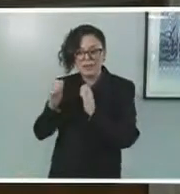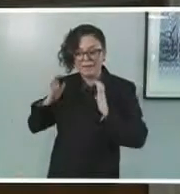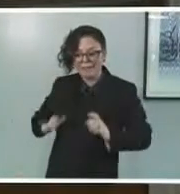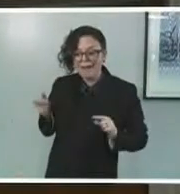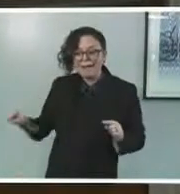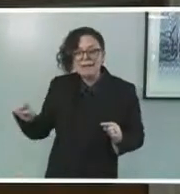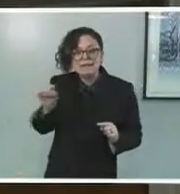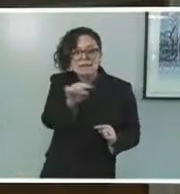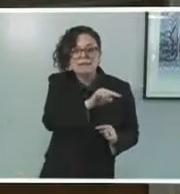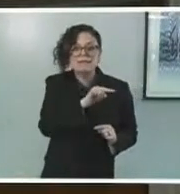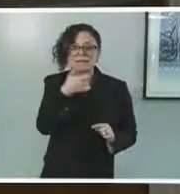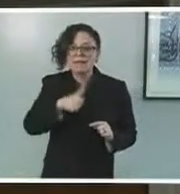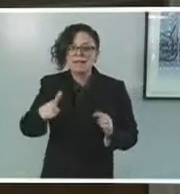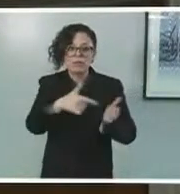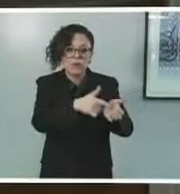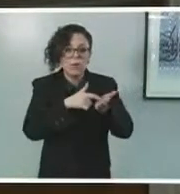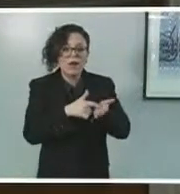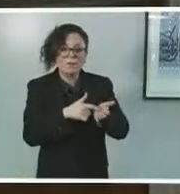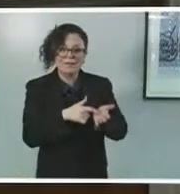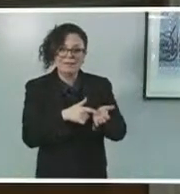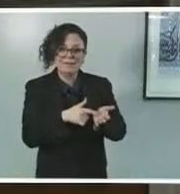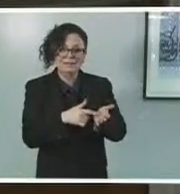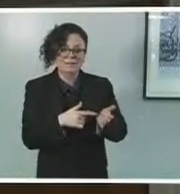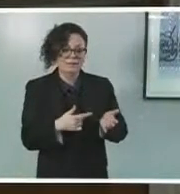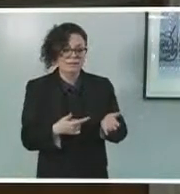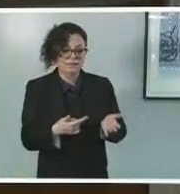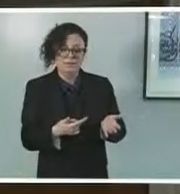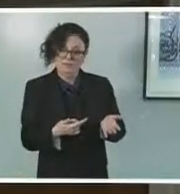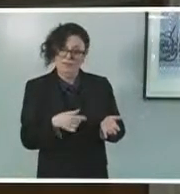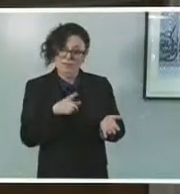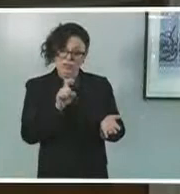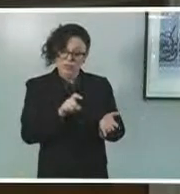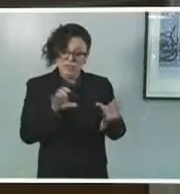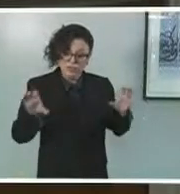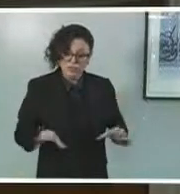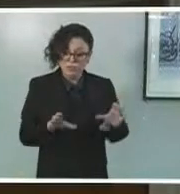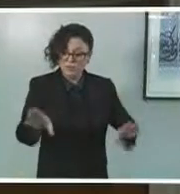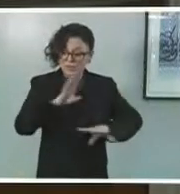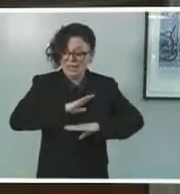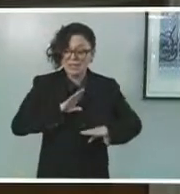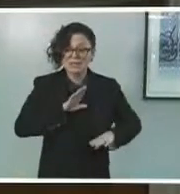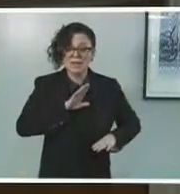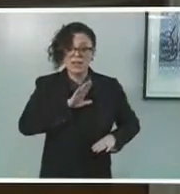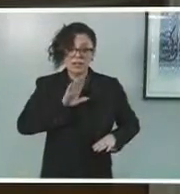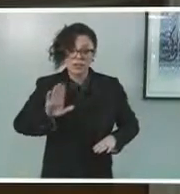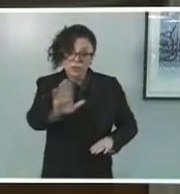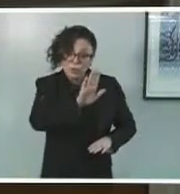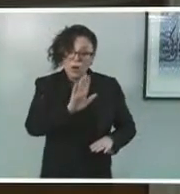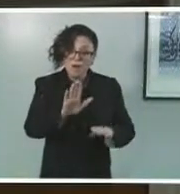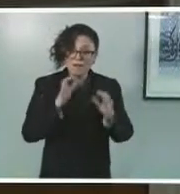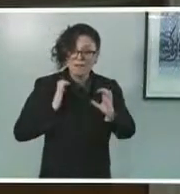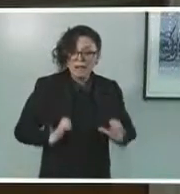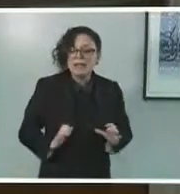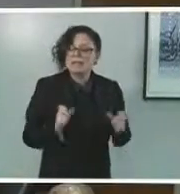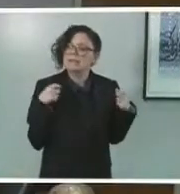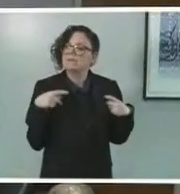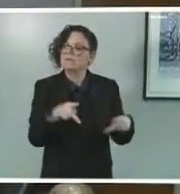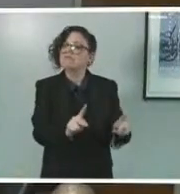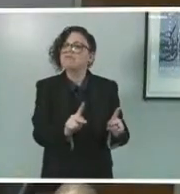have in order to meet your obligations to your clients, that is going to be permissible,